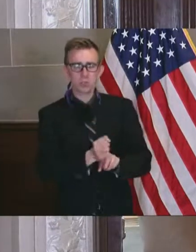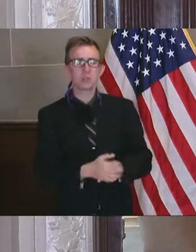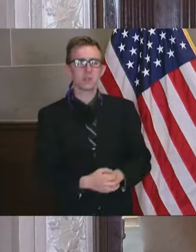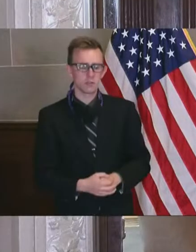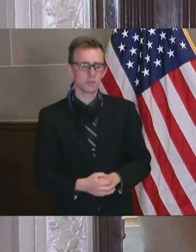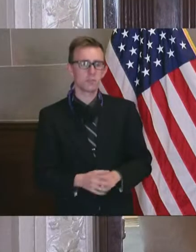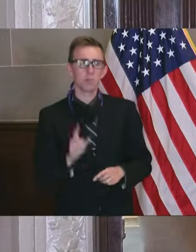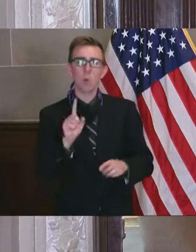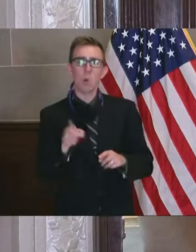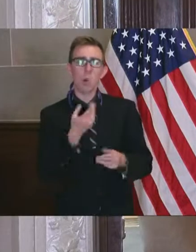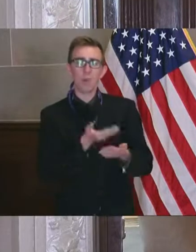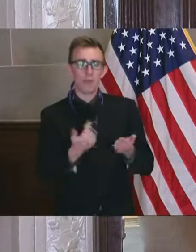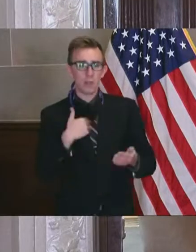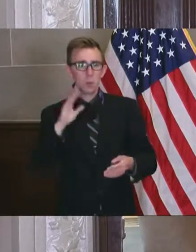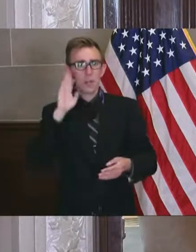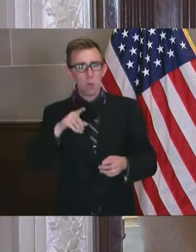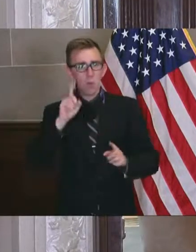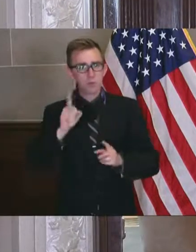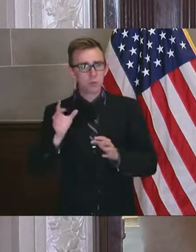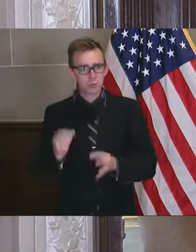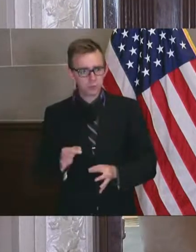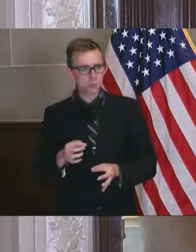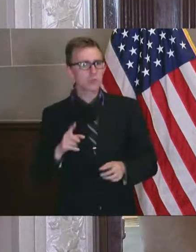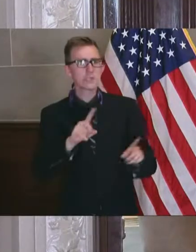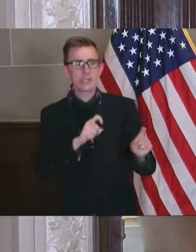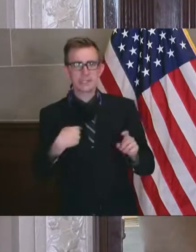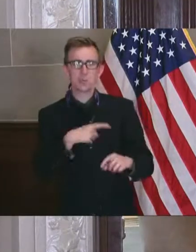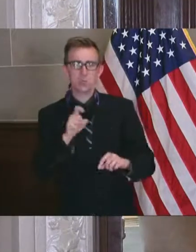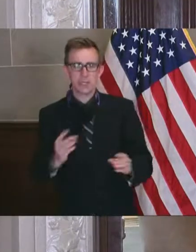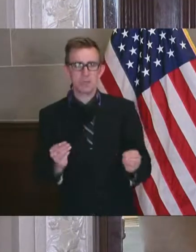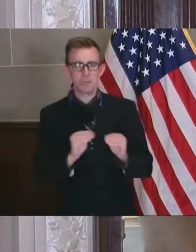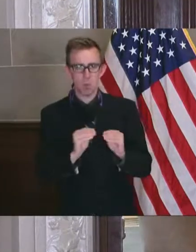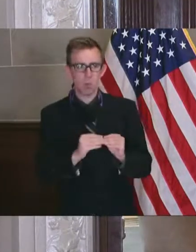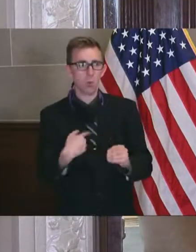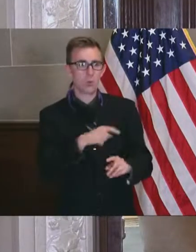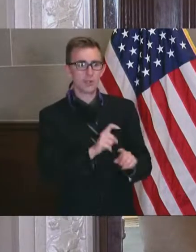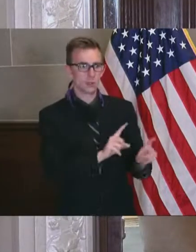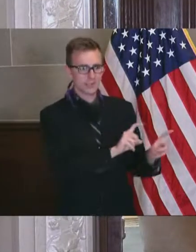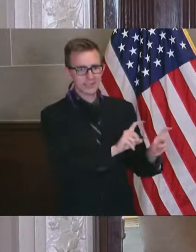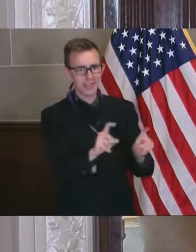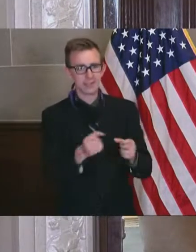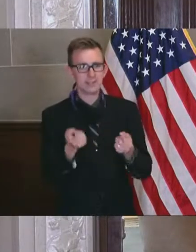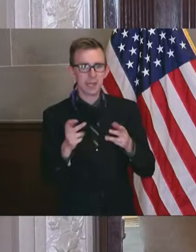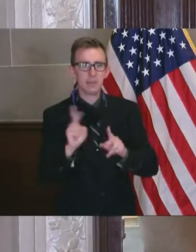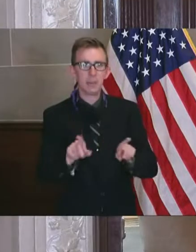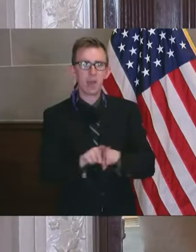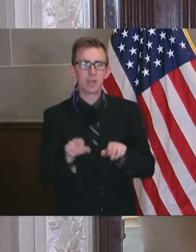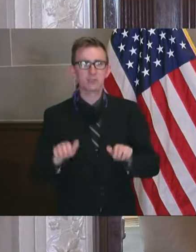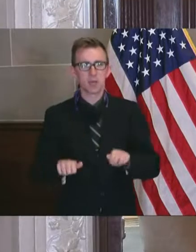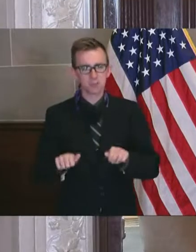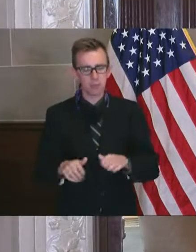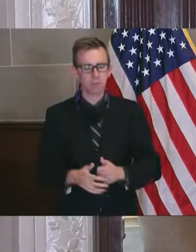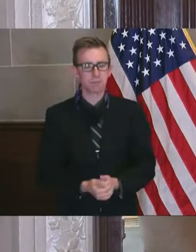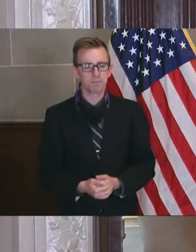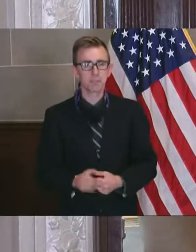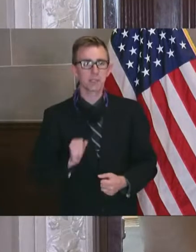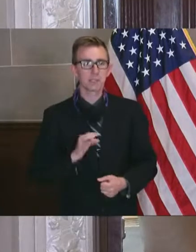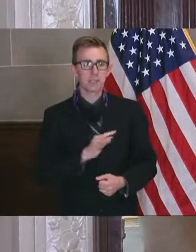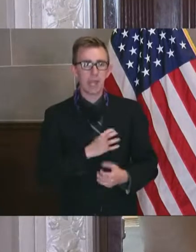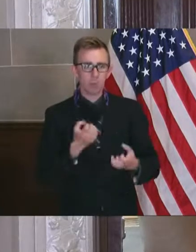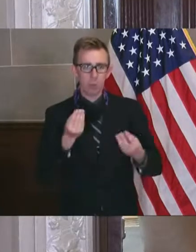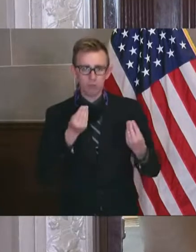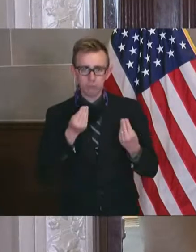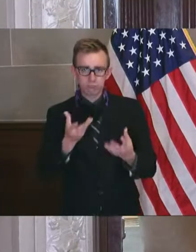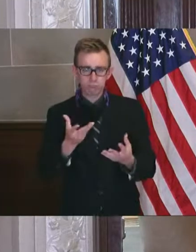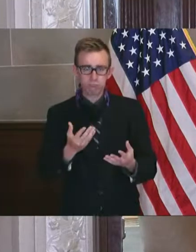to do testing. And we need to test as many people as possible. I want staff to know with confidence